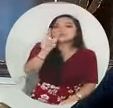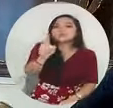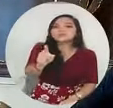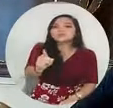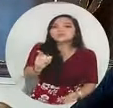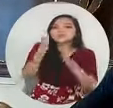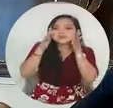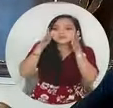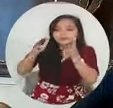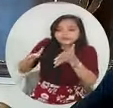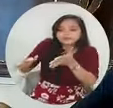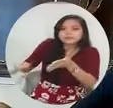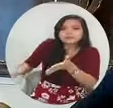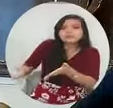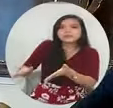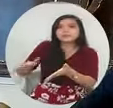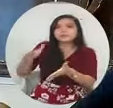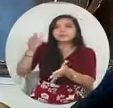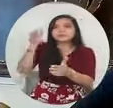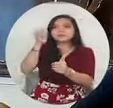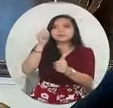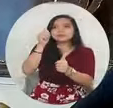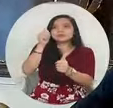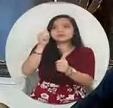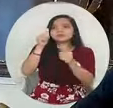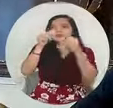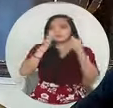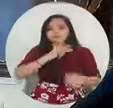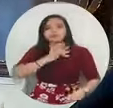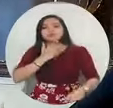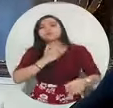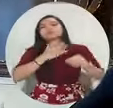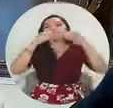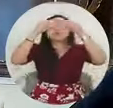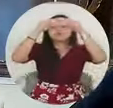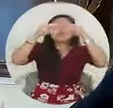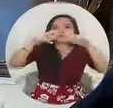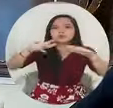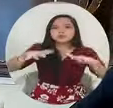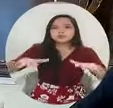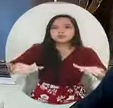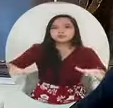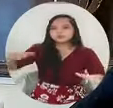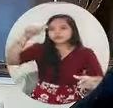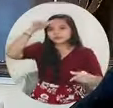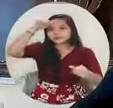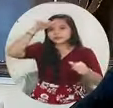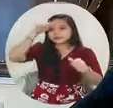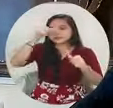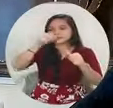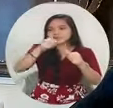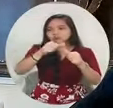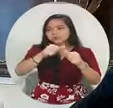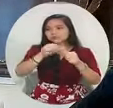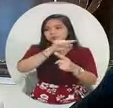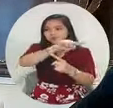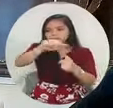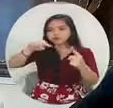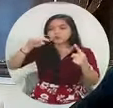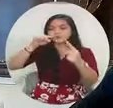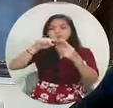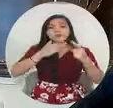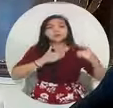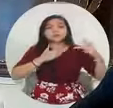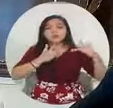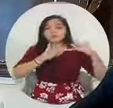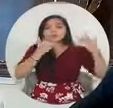the silence leaves me with a sense of loss, I'll remember